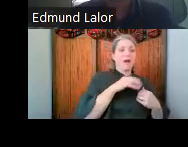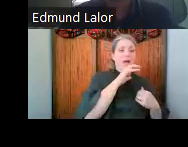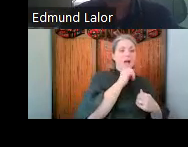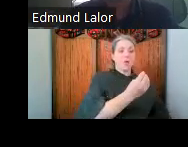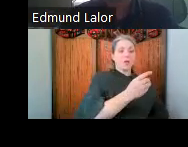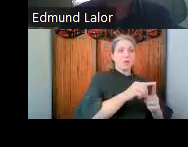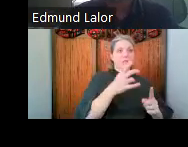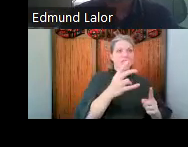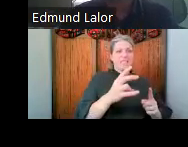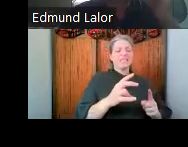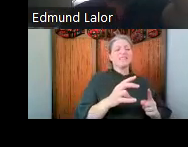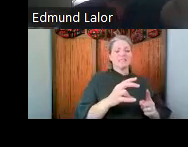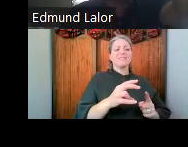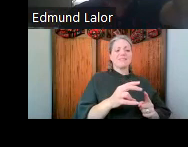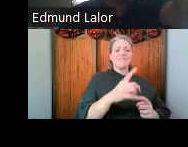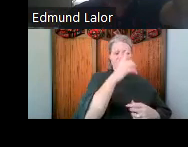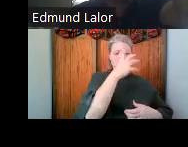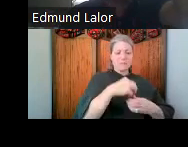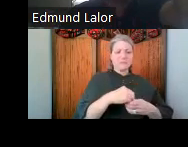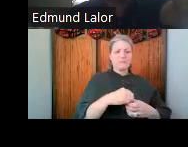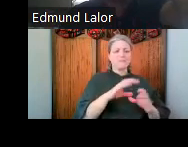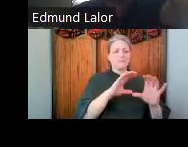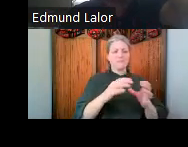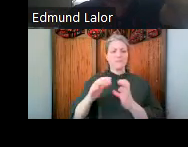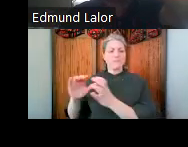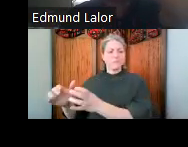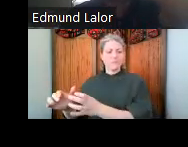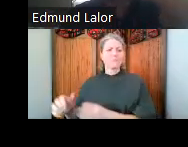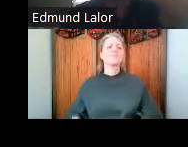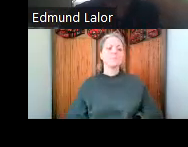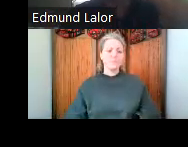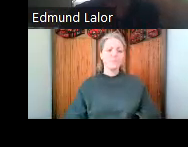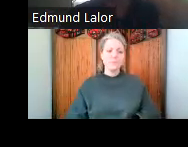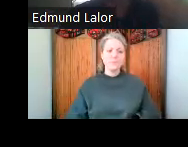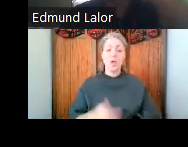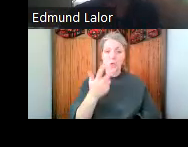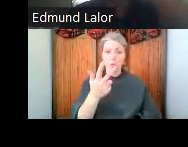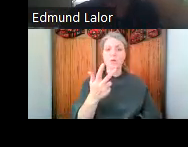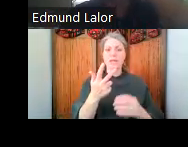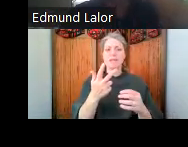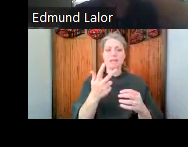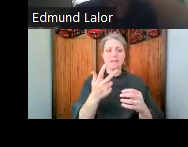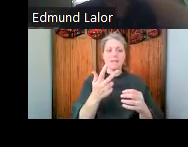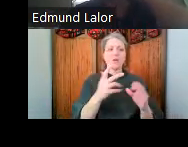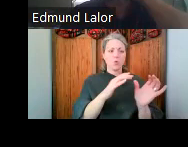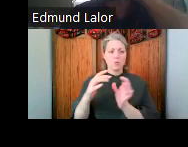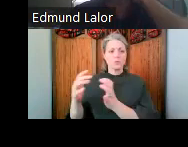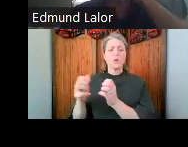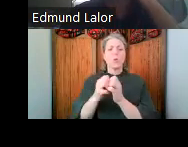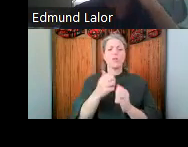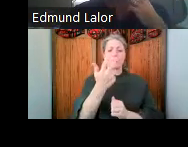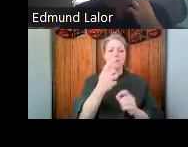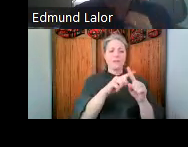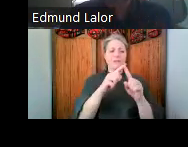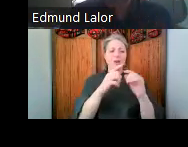listen to speech in different levels of noise. We trimmed the experiment down just to make it only 3 different levels. And again, as it gets a little noisier, the numbers are starting to fall